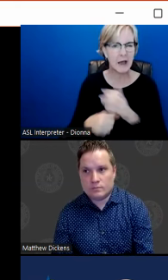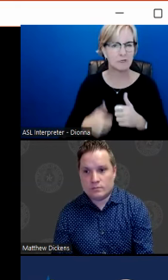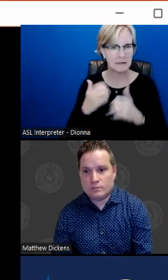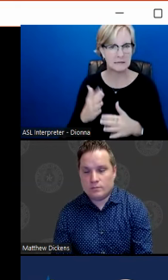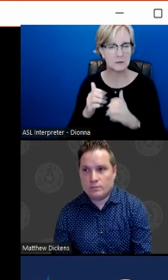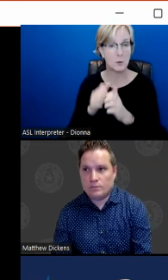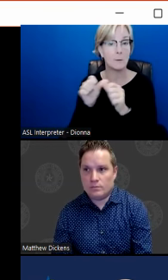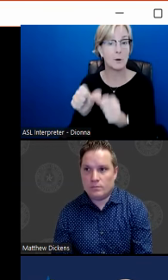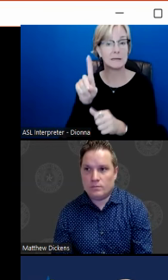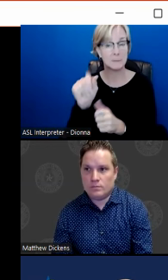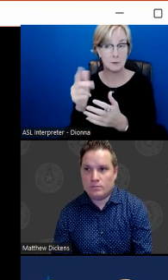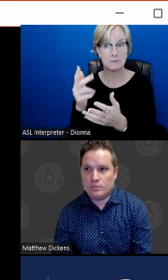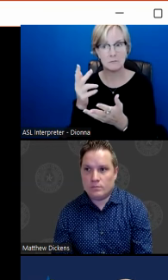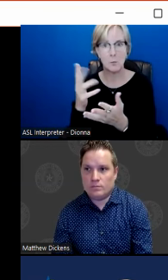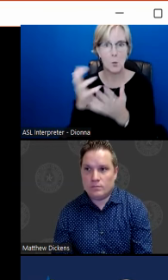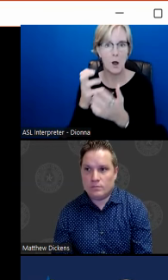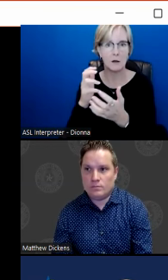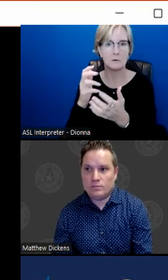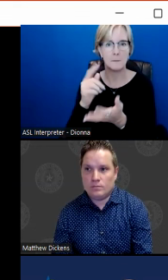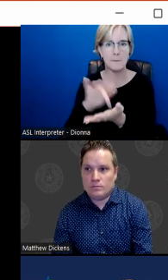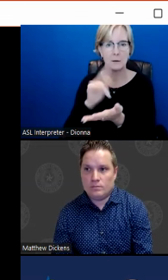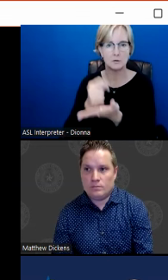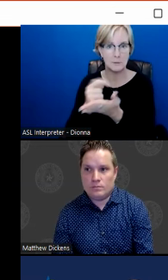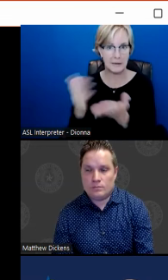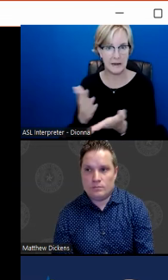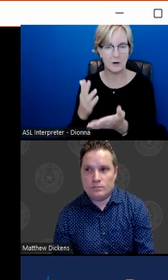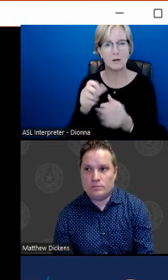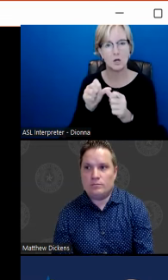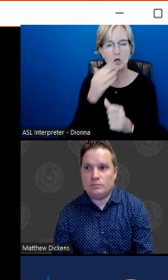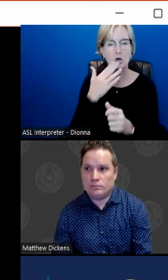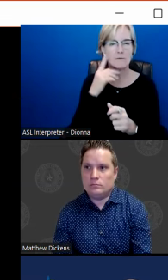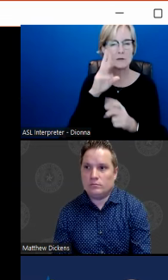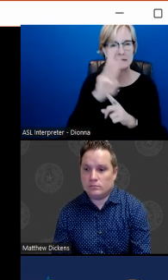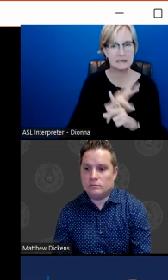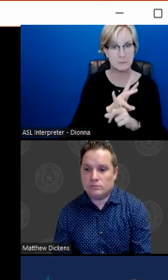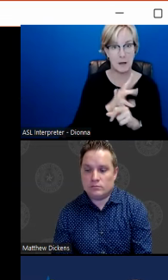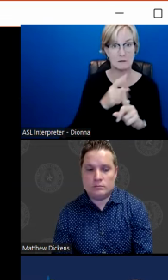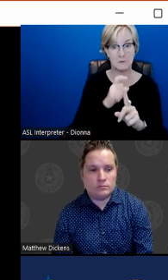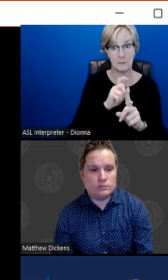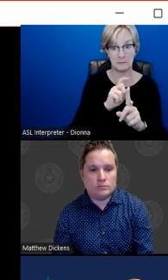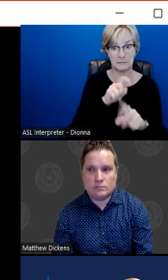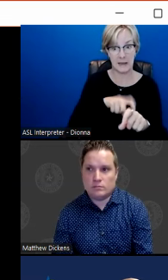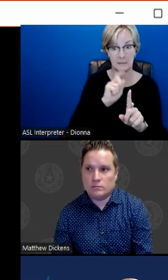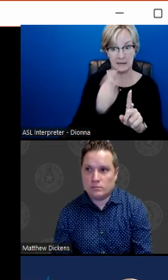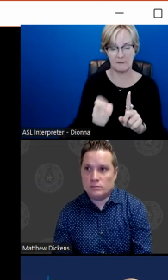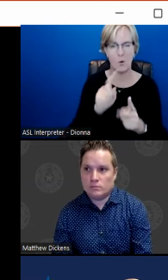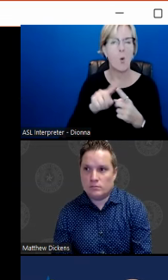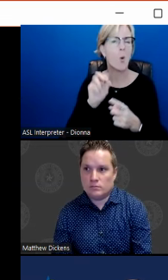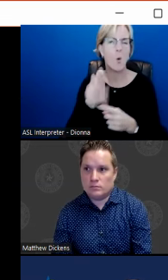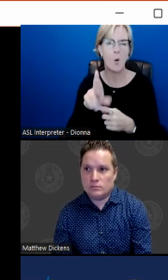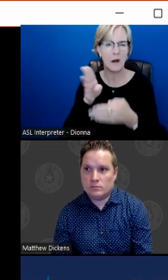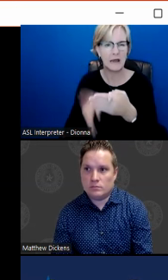permanent disability seeking medical treatment in Texas are valid for 6 months from the date of issuance or until the end of the disability, whichever comes